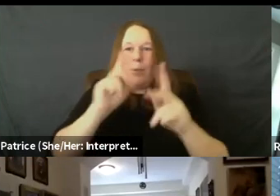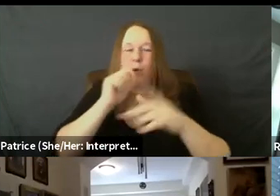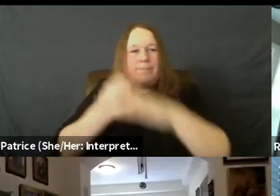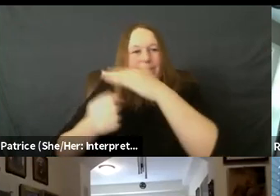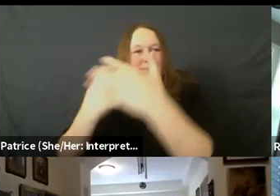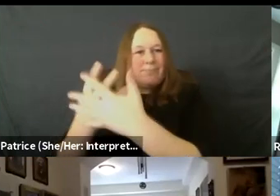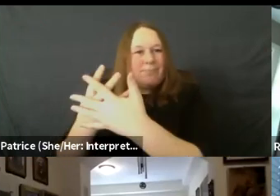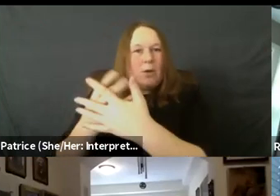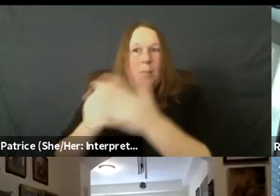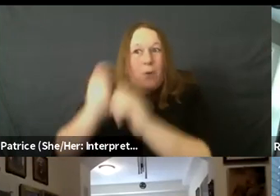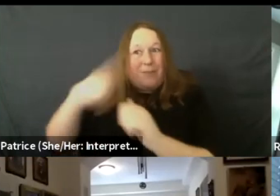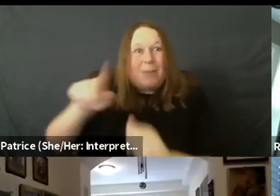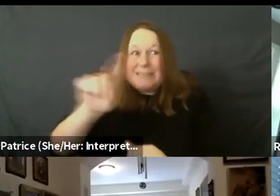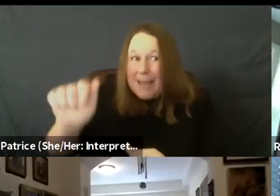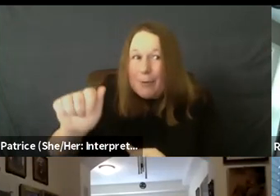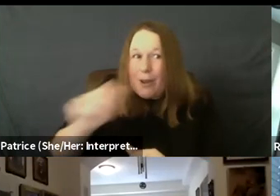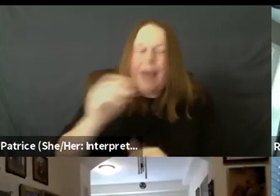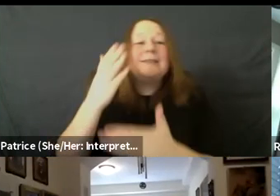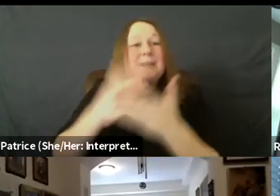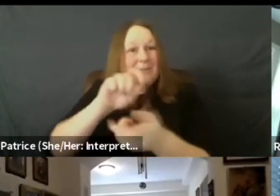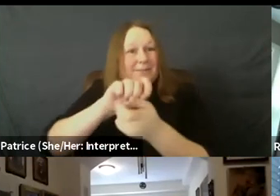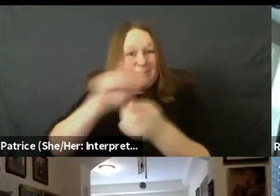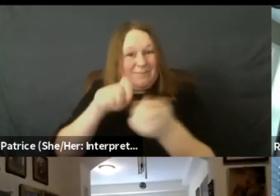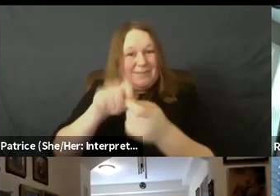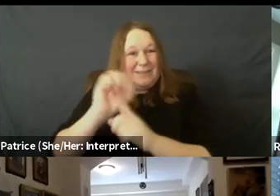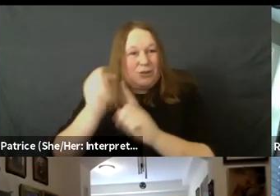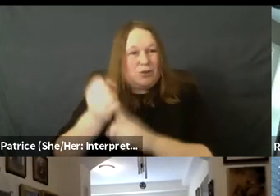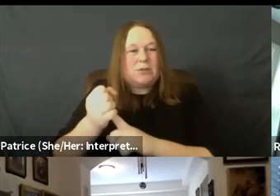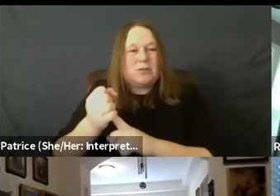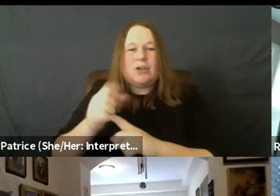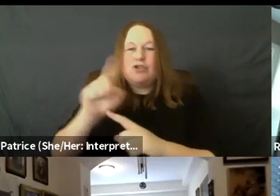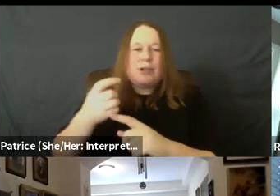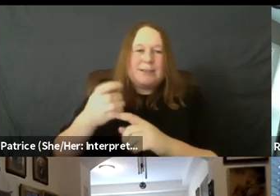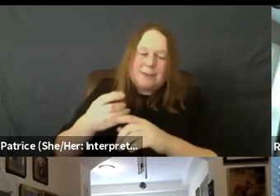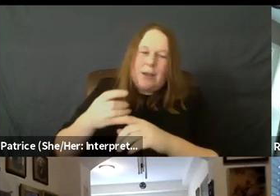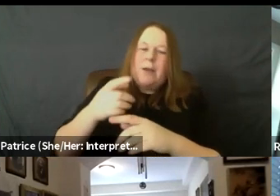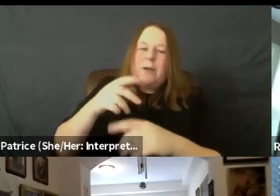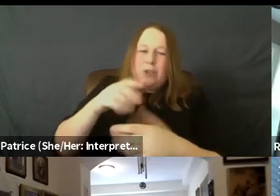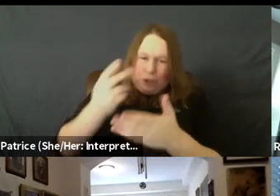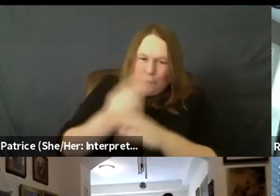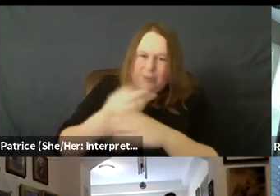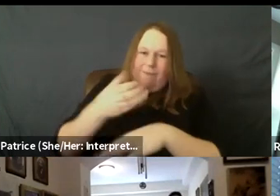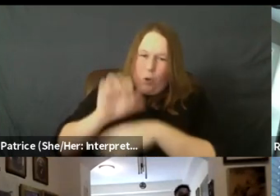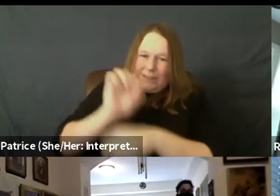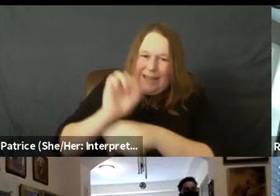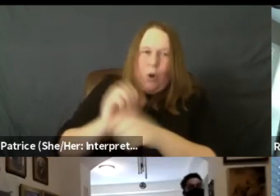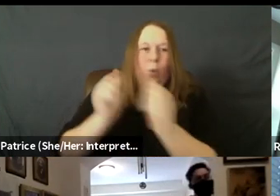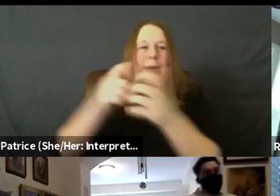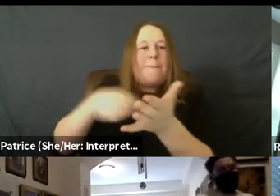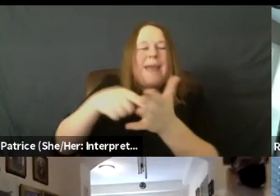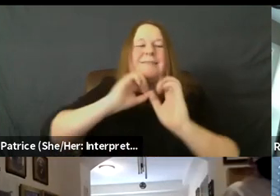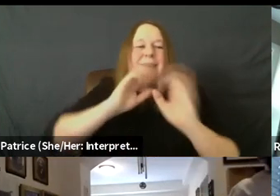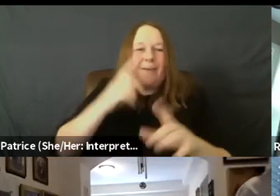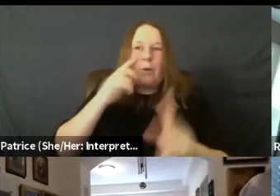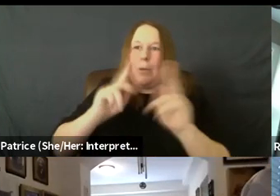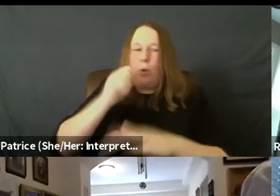all majority disabled, and in some cases, pure extraction of forced labor without any pay or compensation at all from